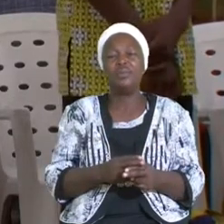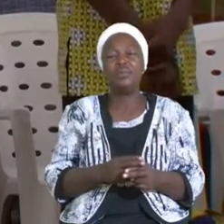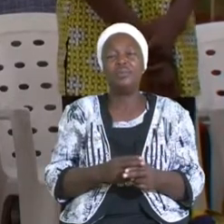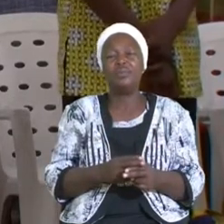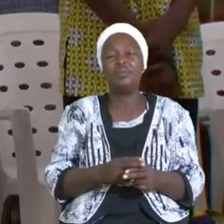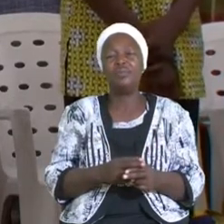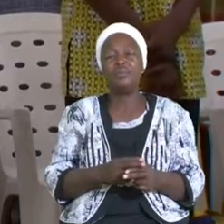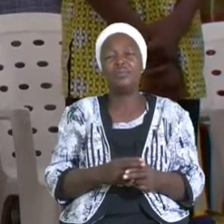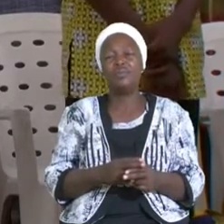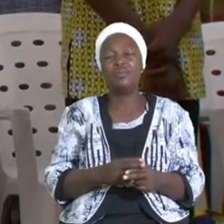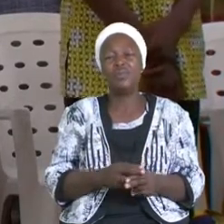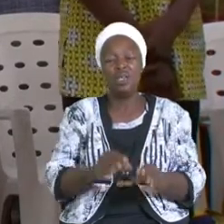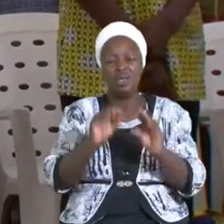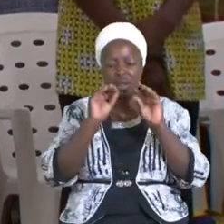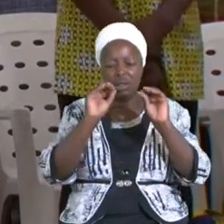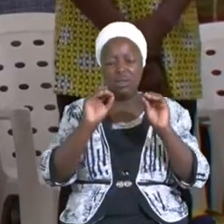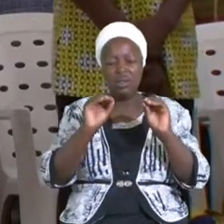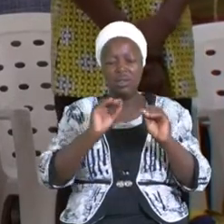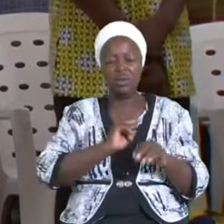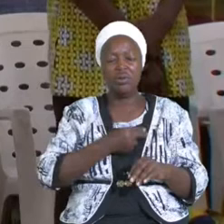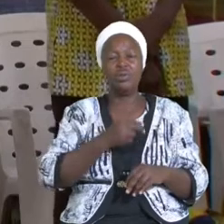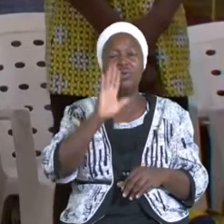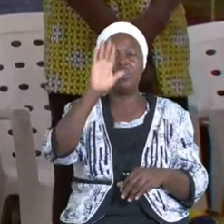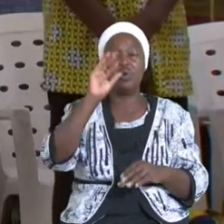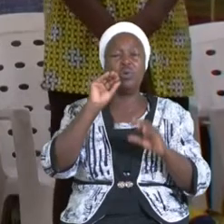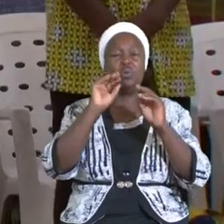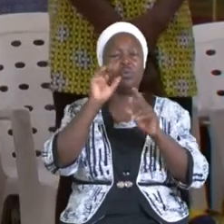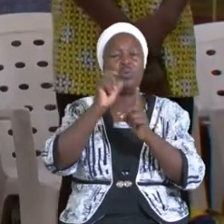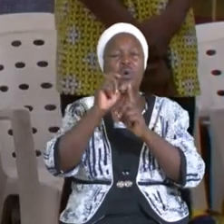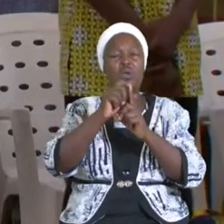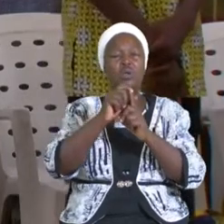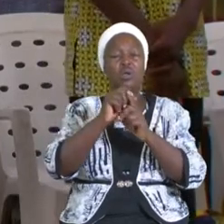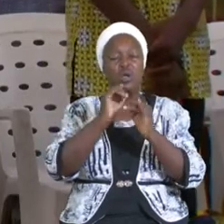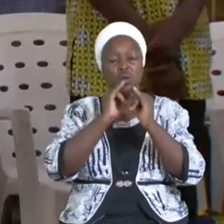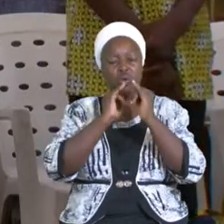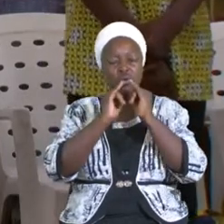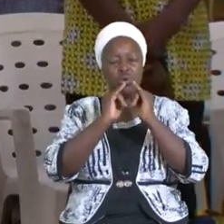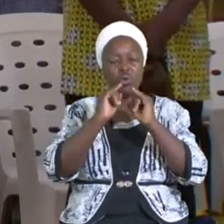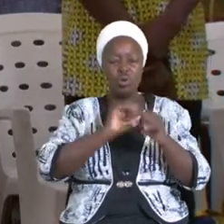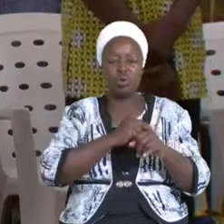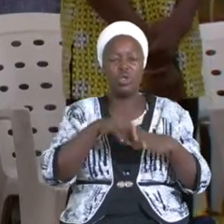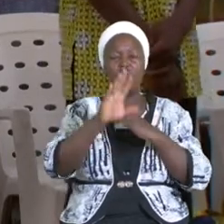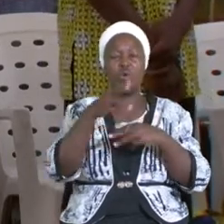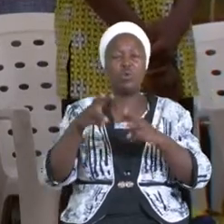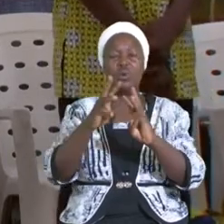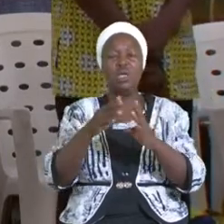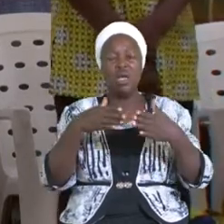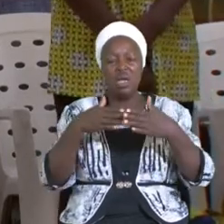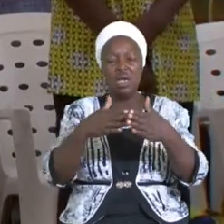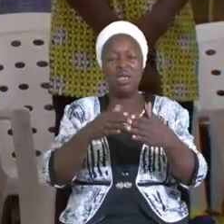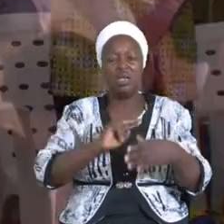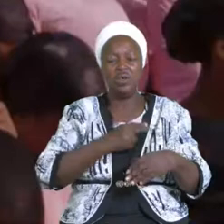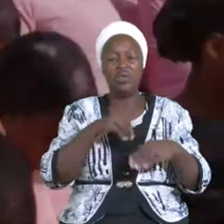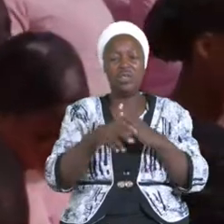Teach us your word. Instruct us in your ways. Lead us in the path of